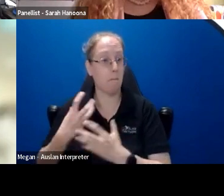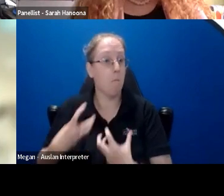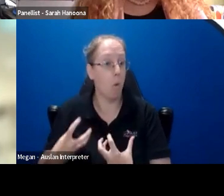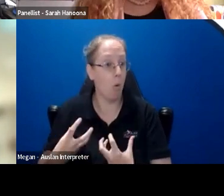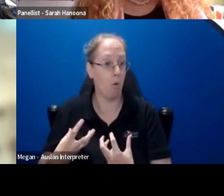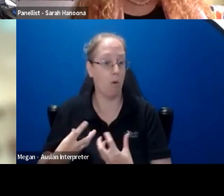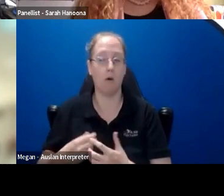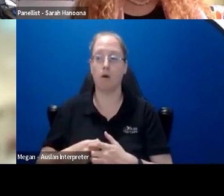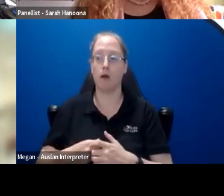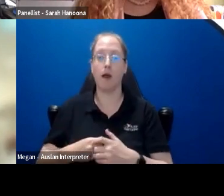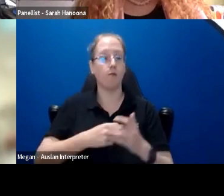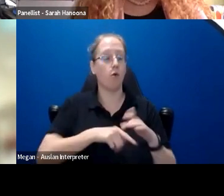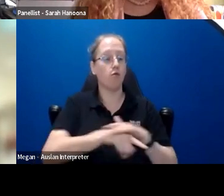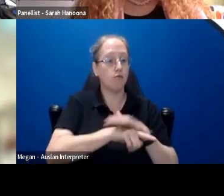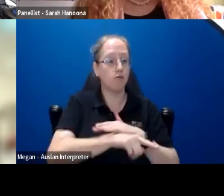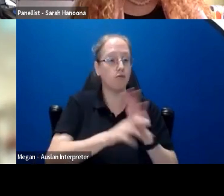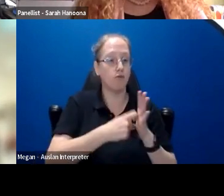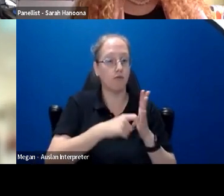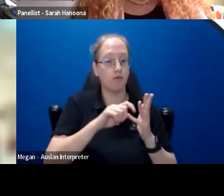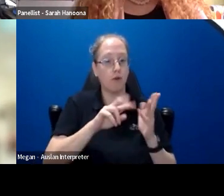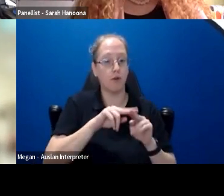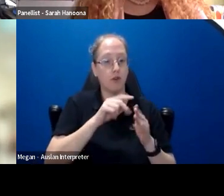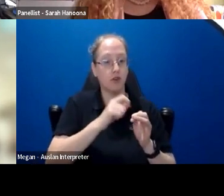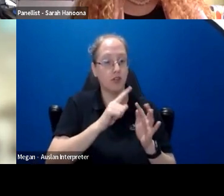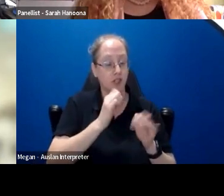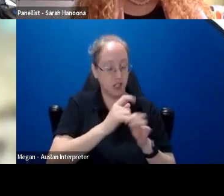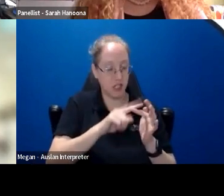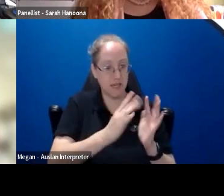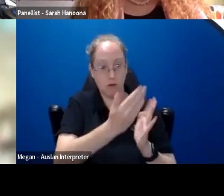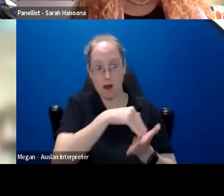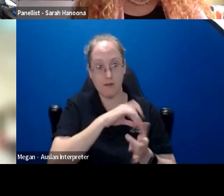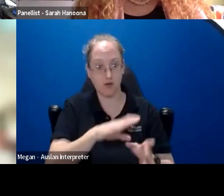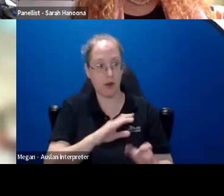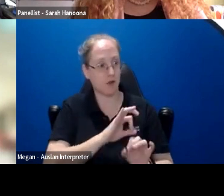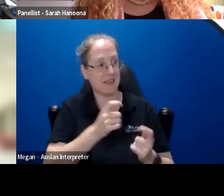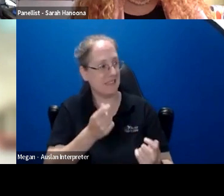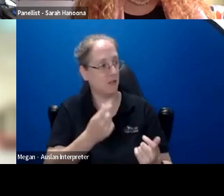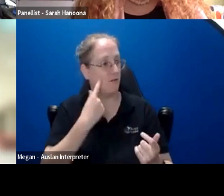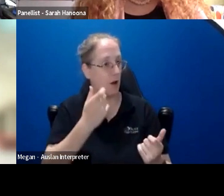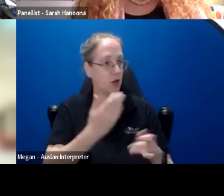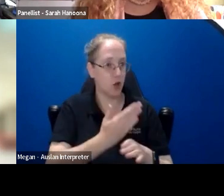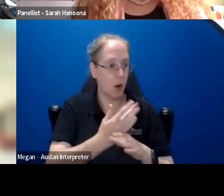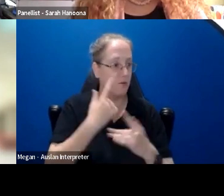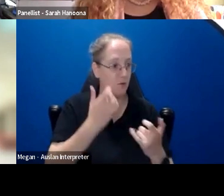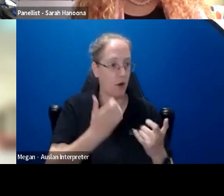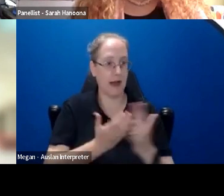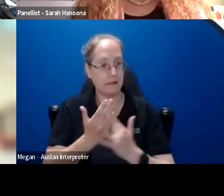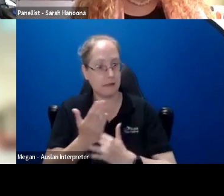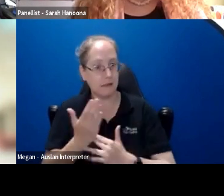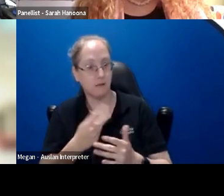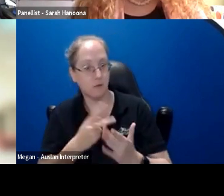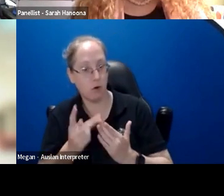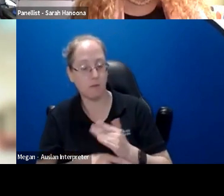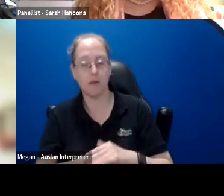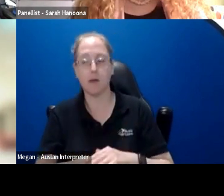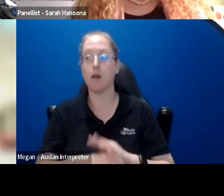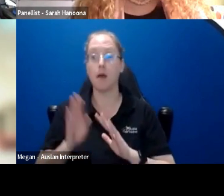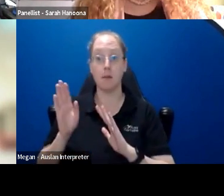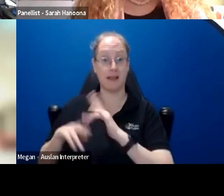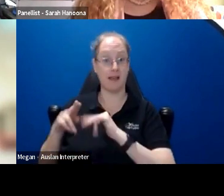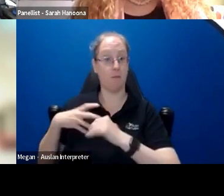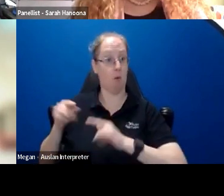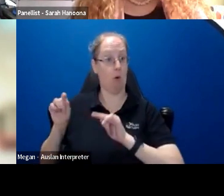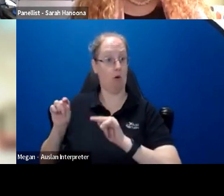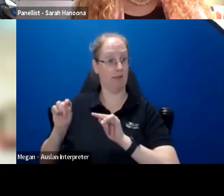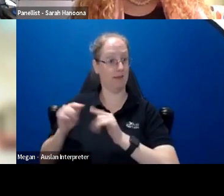It's not easy to get to education. It's not easy to, find a job. But if we have these programs and